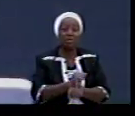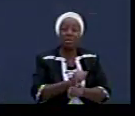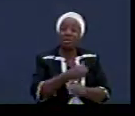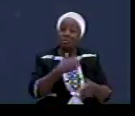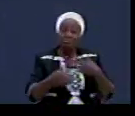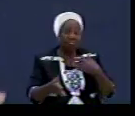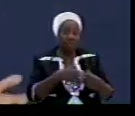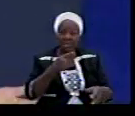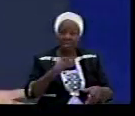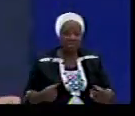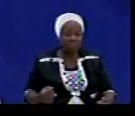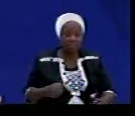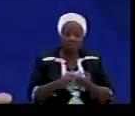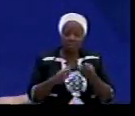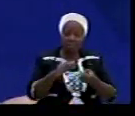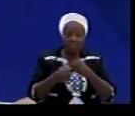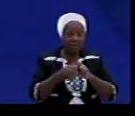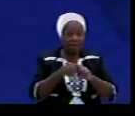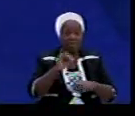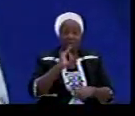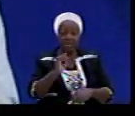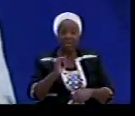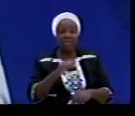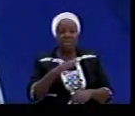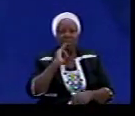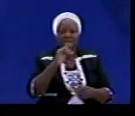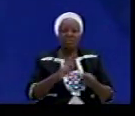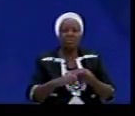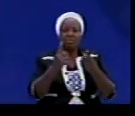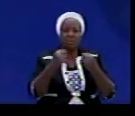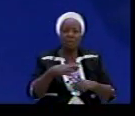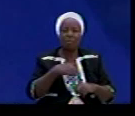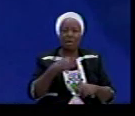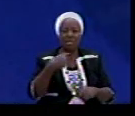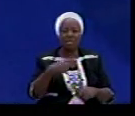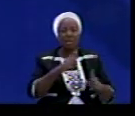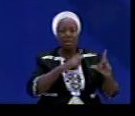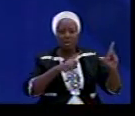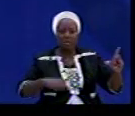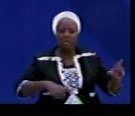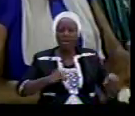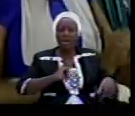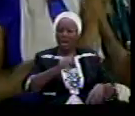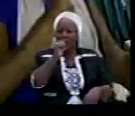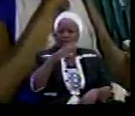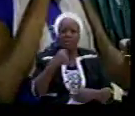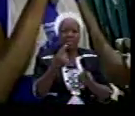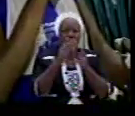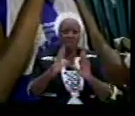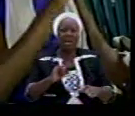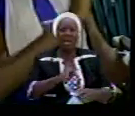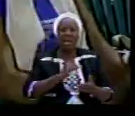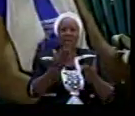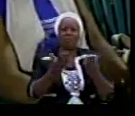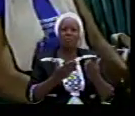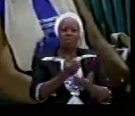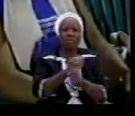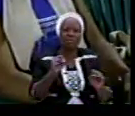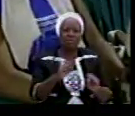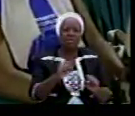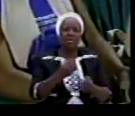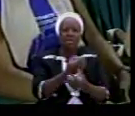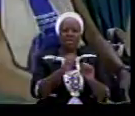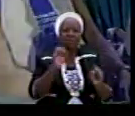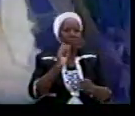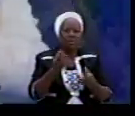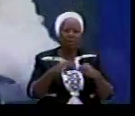Lord, I'm a sinner. I want salvation. Salvation will come immediately. I am sick. I want